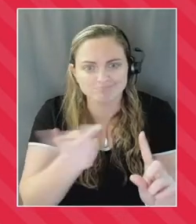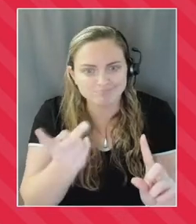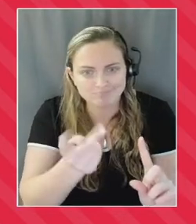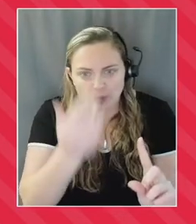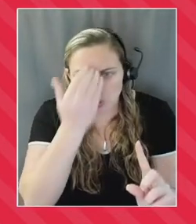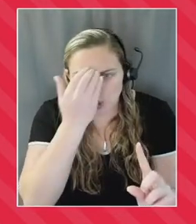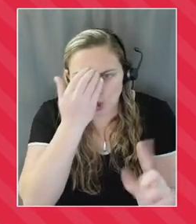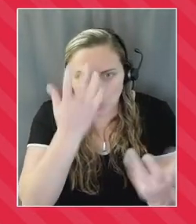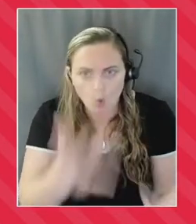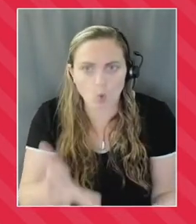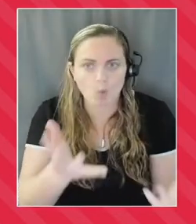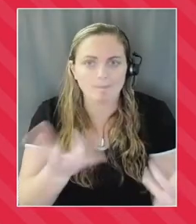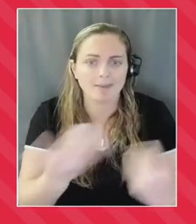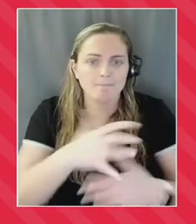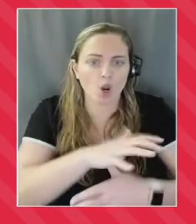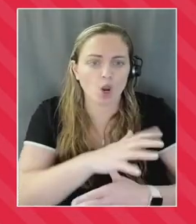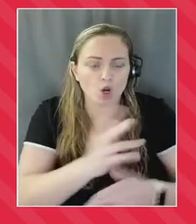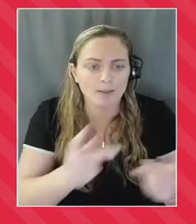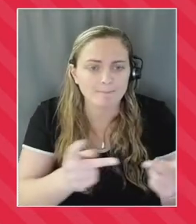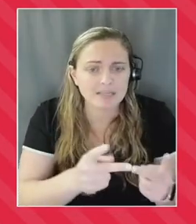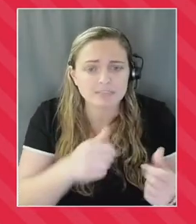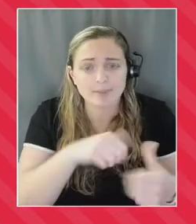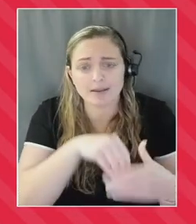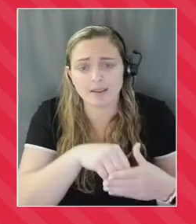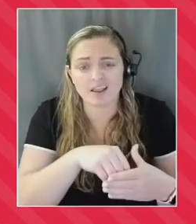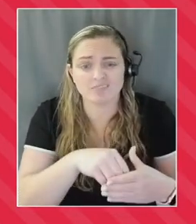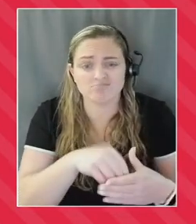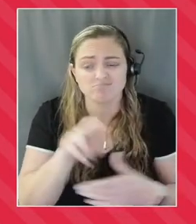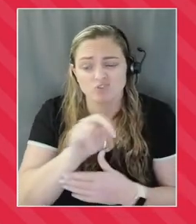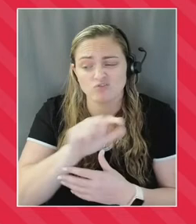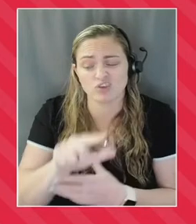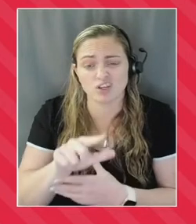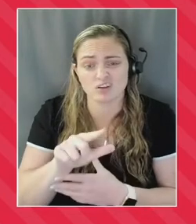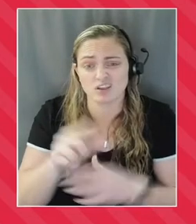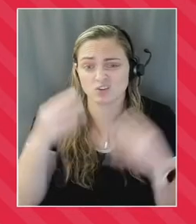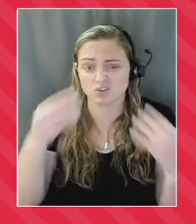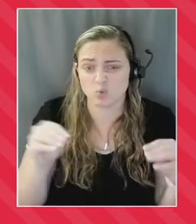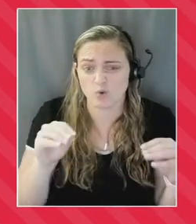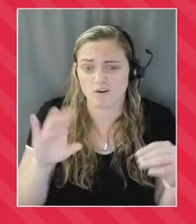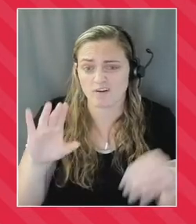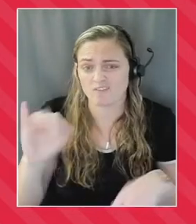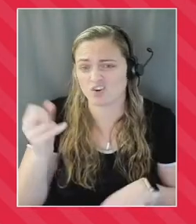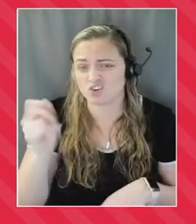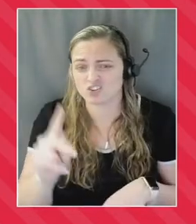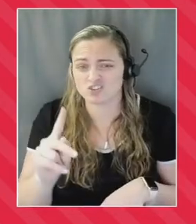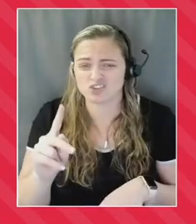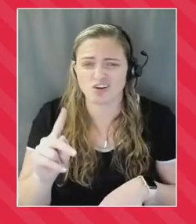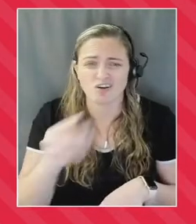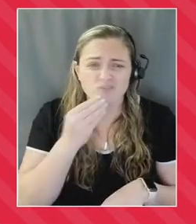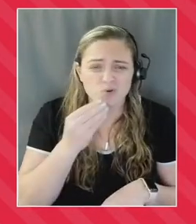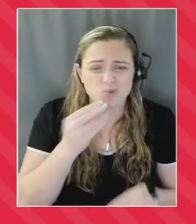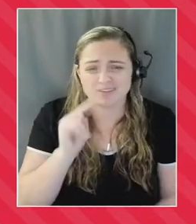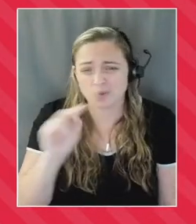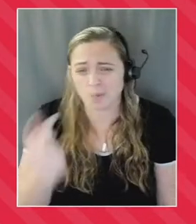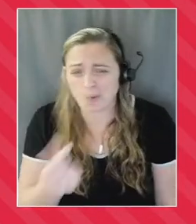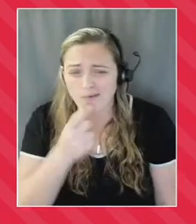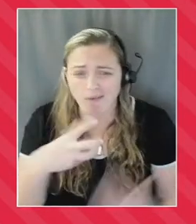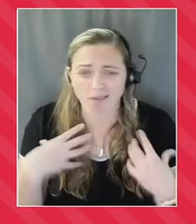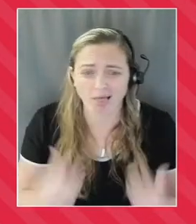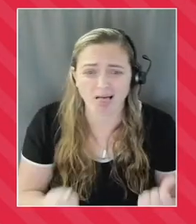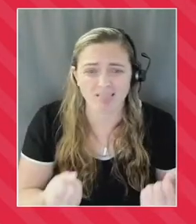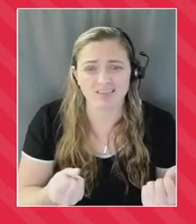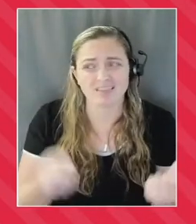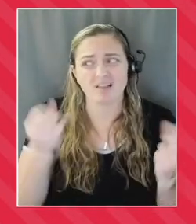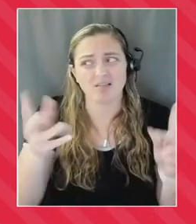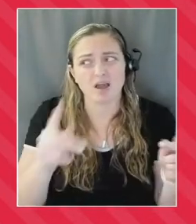giving priority placement within a retail store to junk food is really a criticism that both retailers and beverage companies